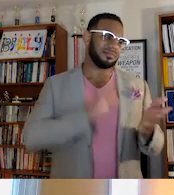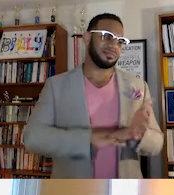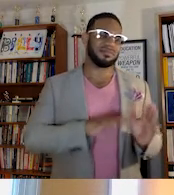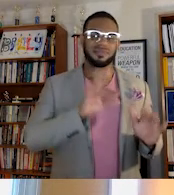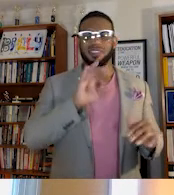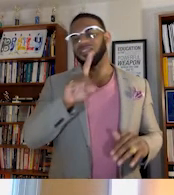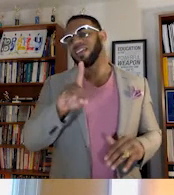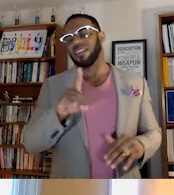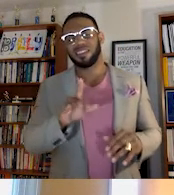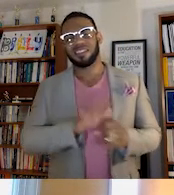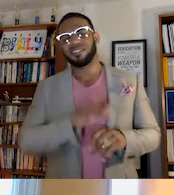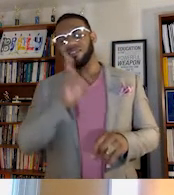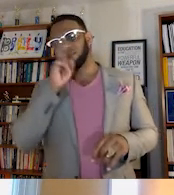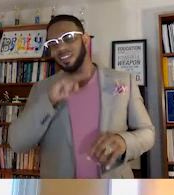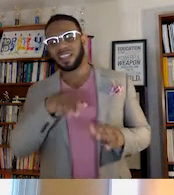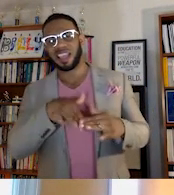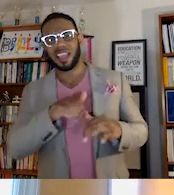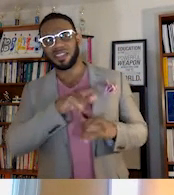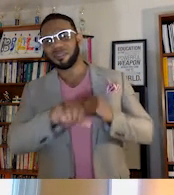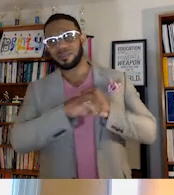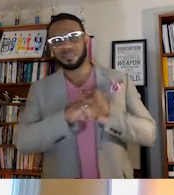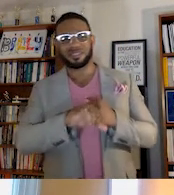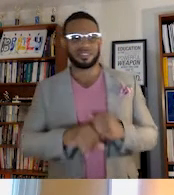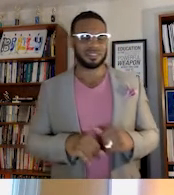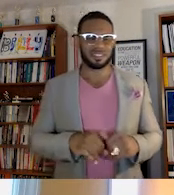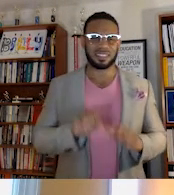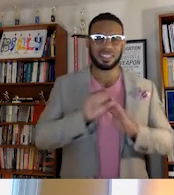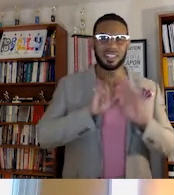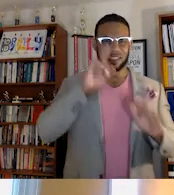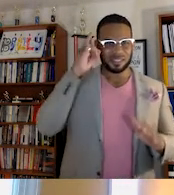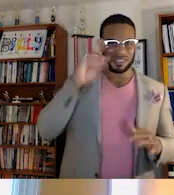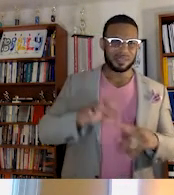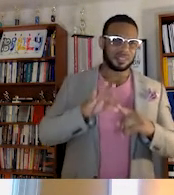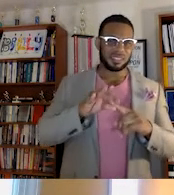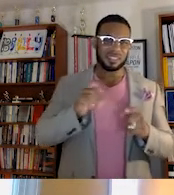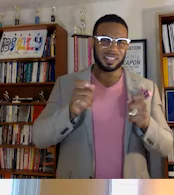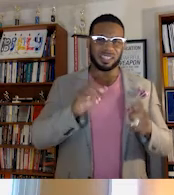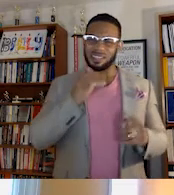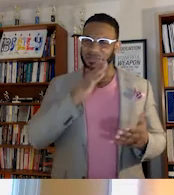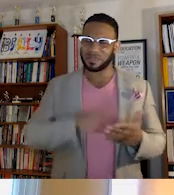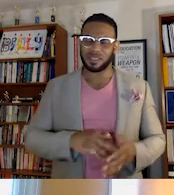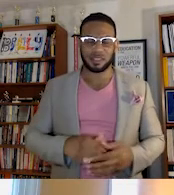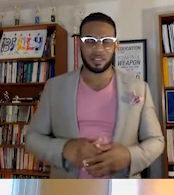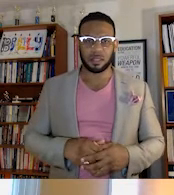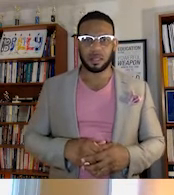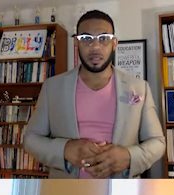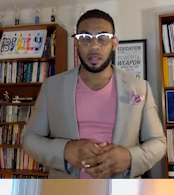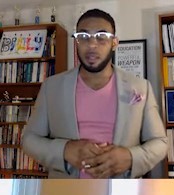It's coronavirus is fake, and the way that the state governments in particular are handling it are bad.